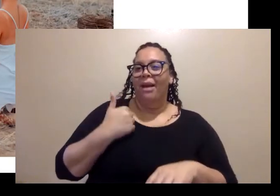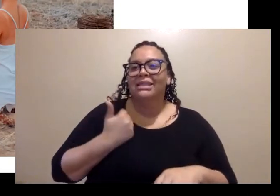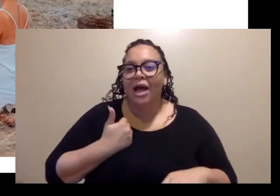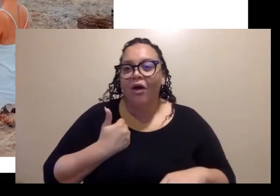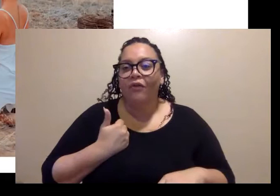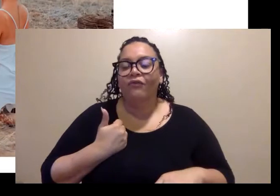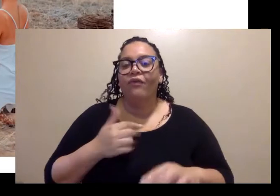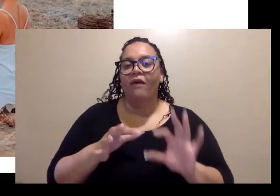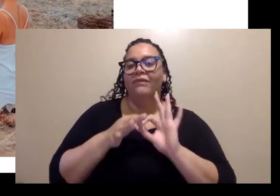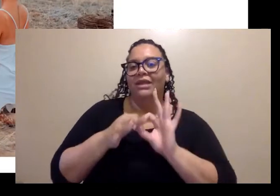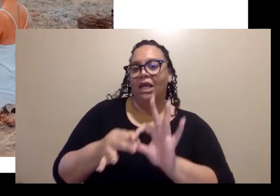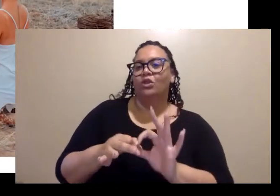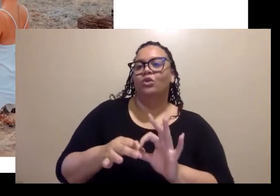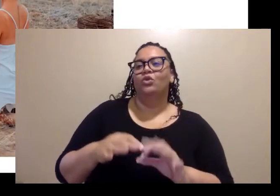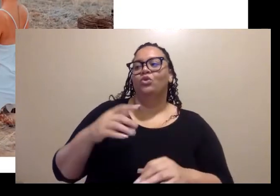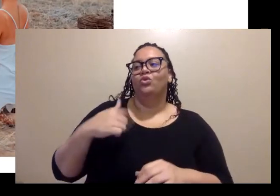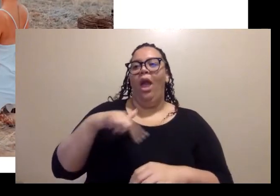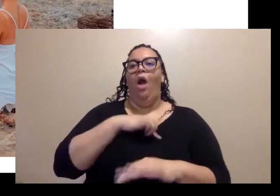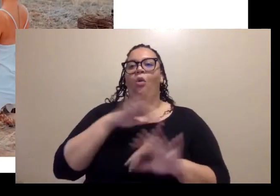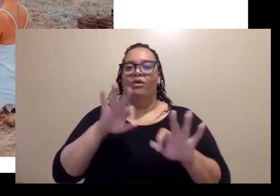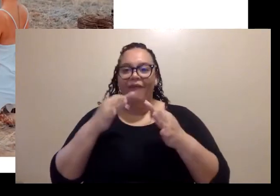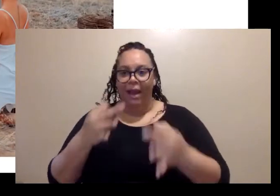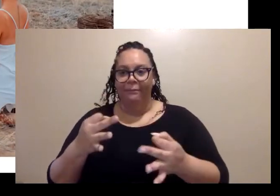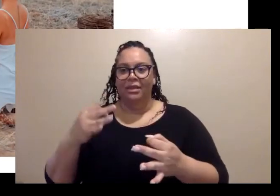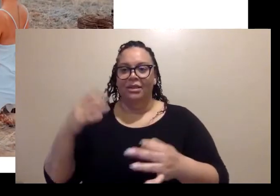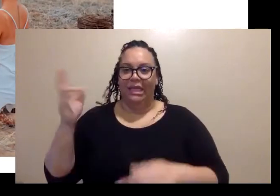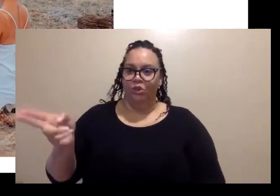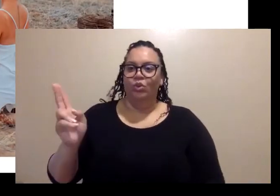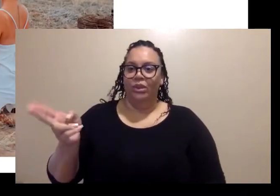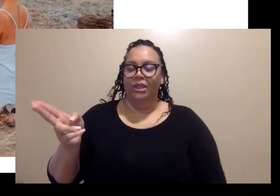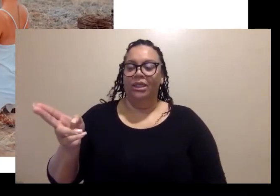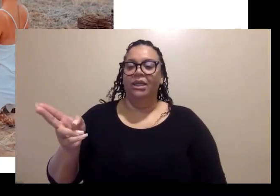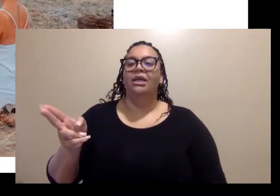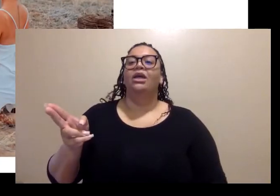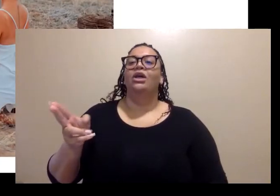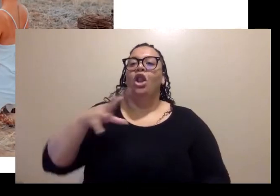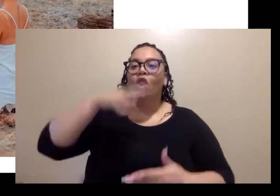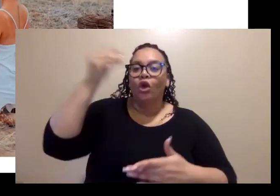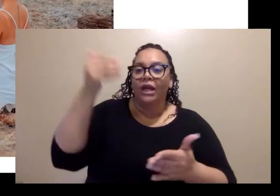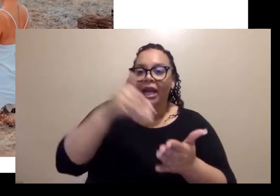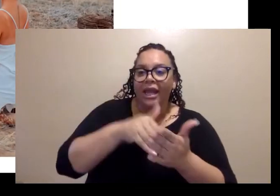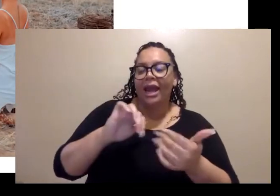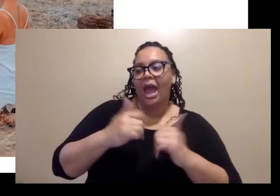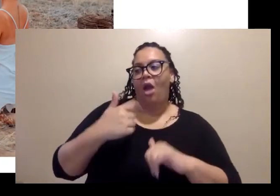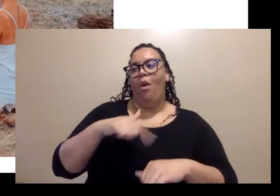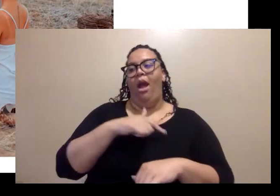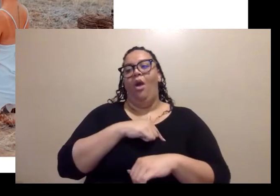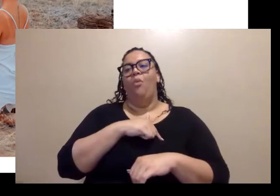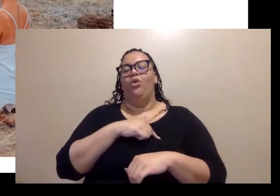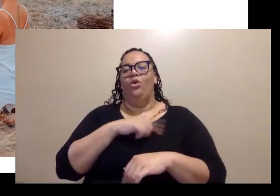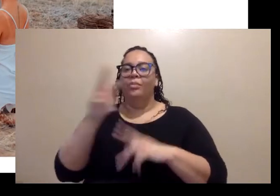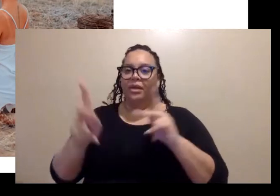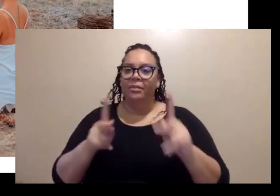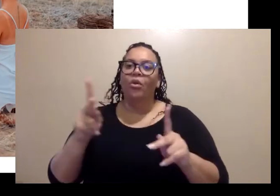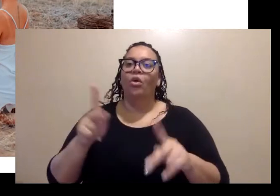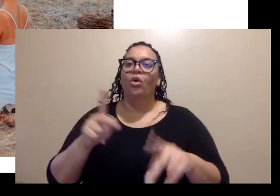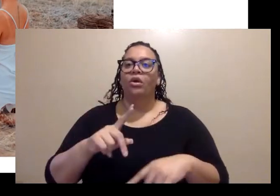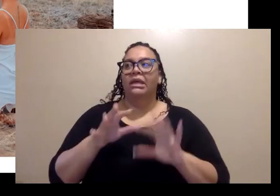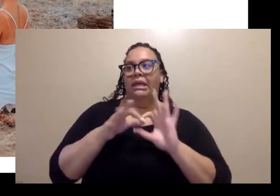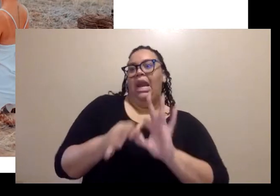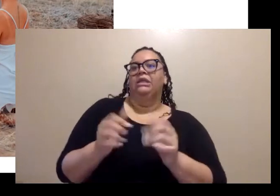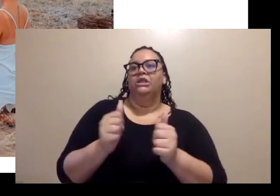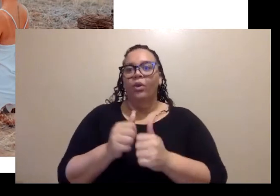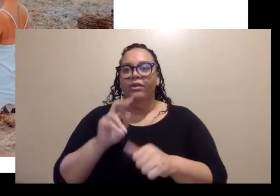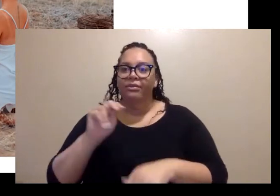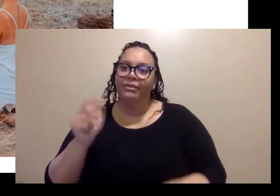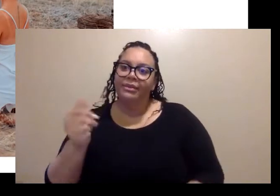to ancestry, right? Reconnecting and relearning how our ancestors actually connected to nature